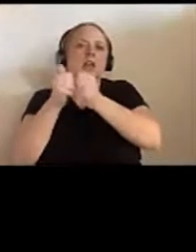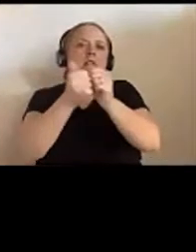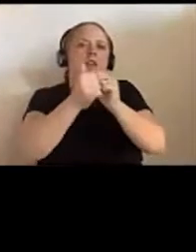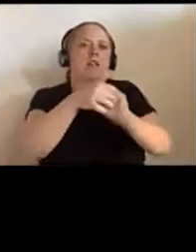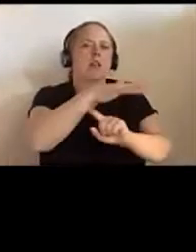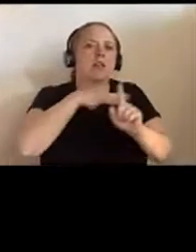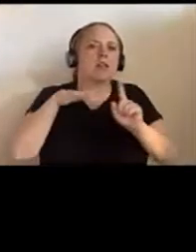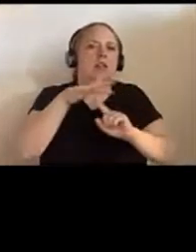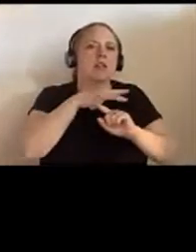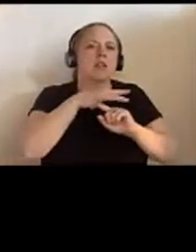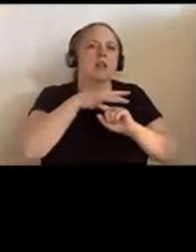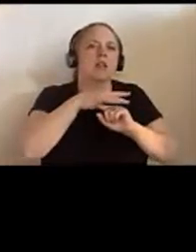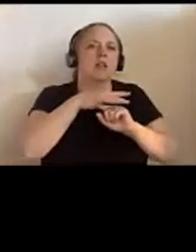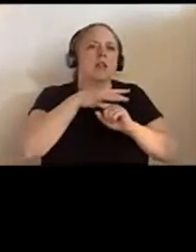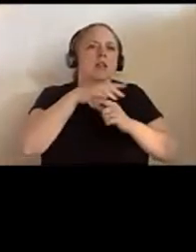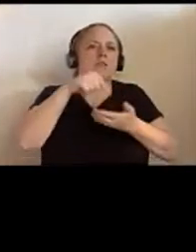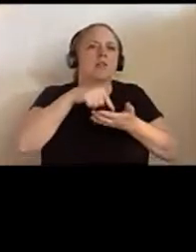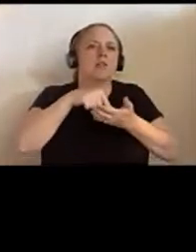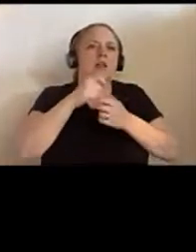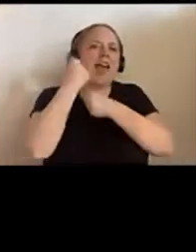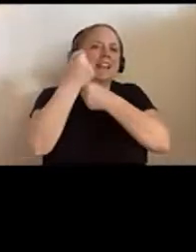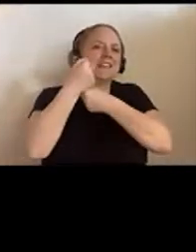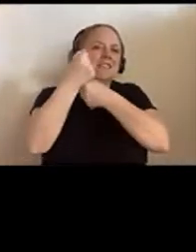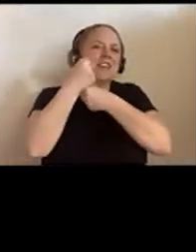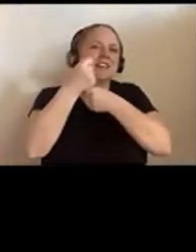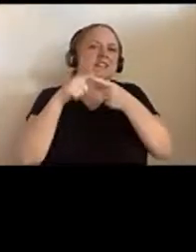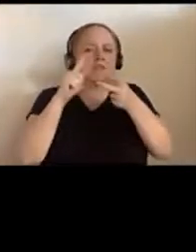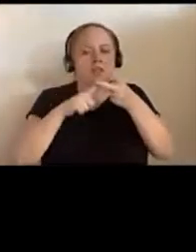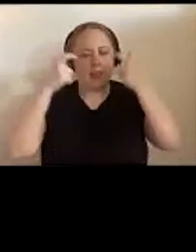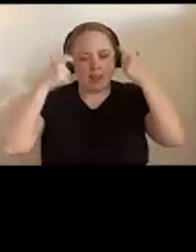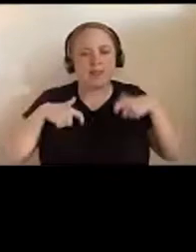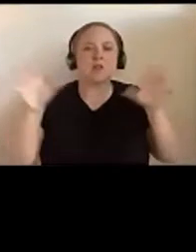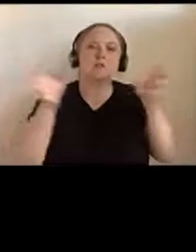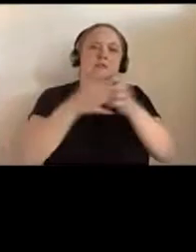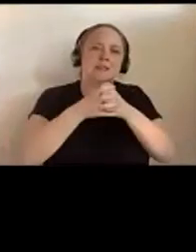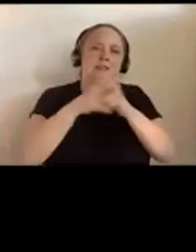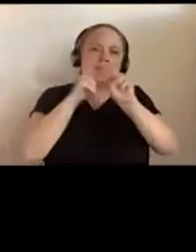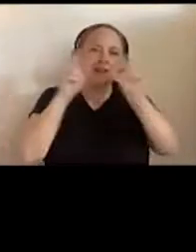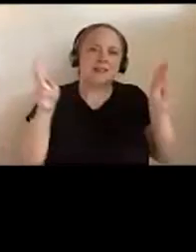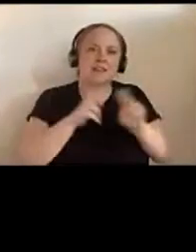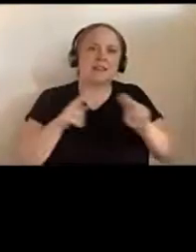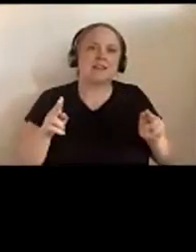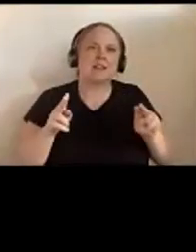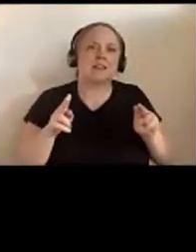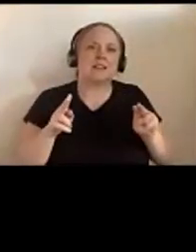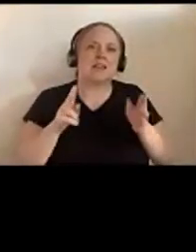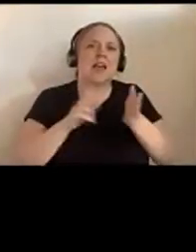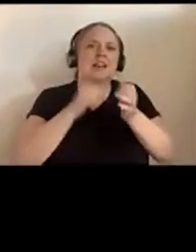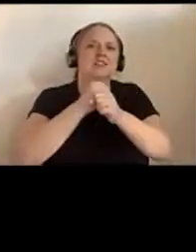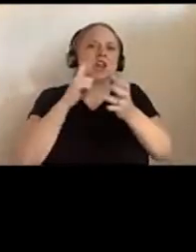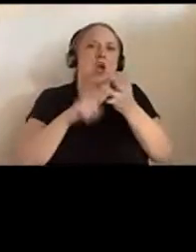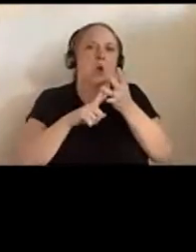from grassroots activists to legal teams, to international NGOs and media organizations, to carry